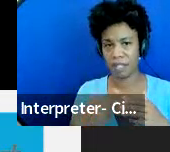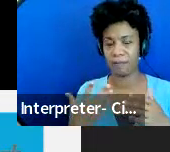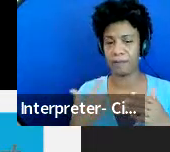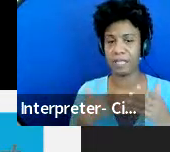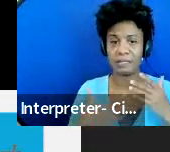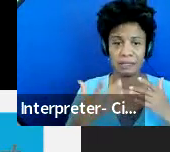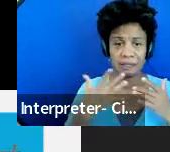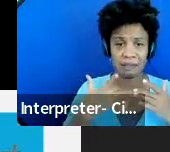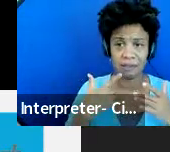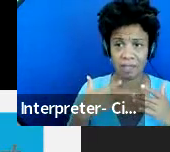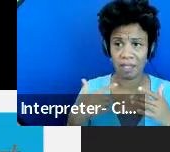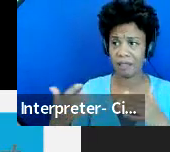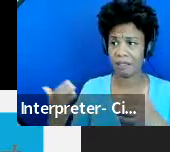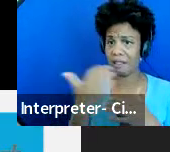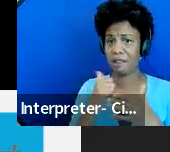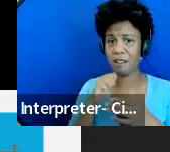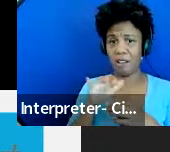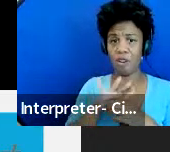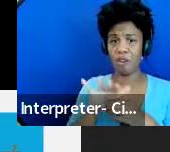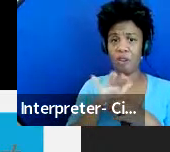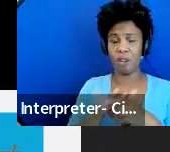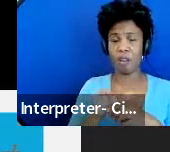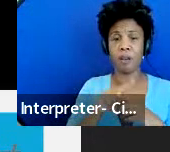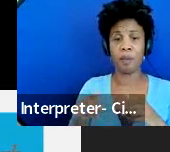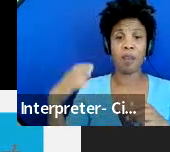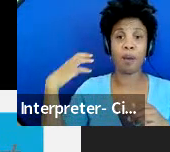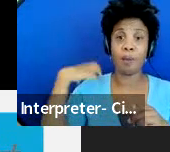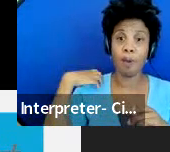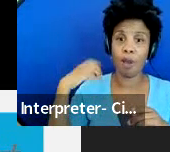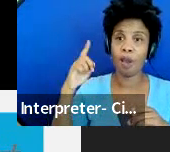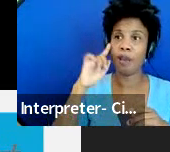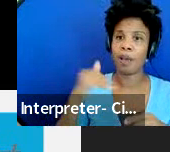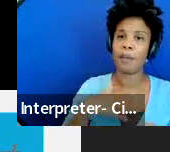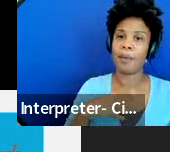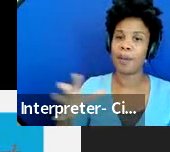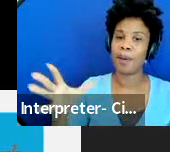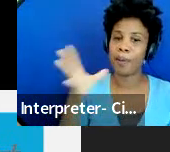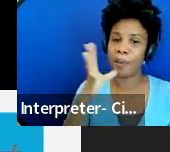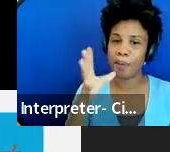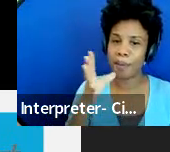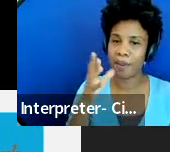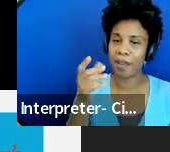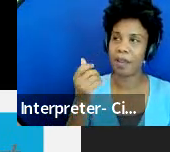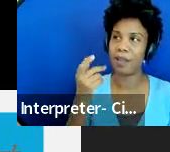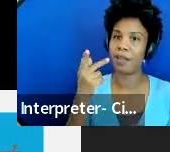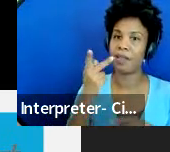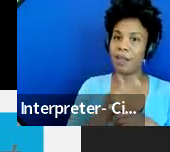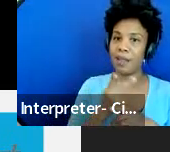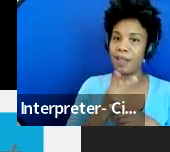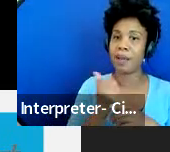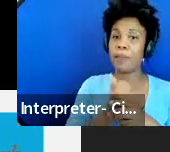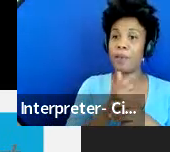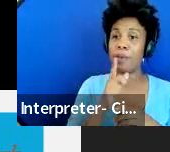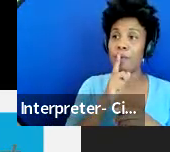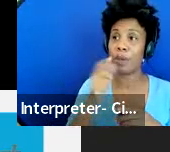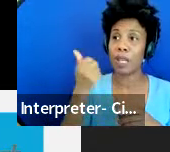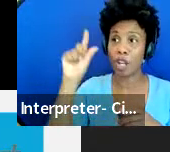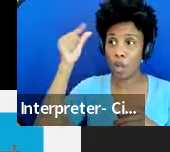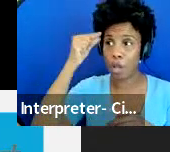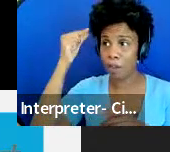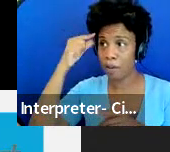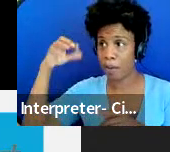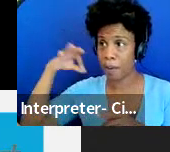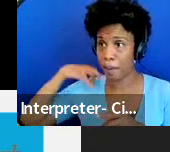financial obligations, but my boss is like a mother to me. She ensures that I get all the government benefits that are in place to care for